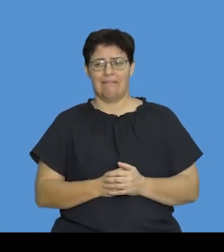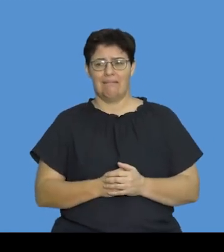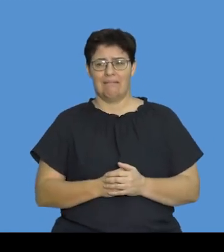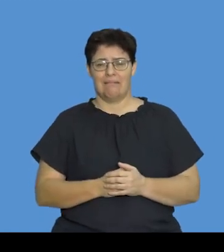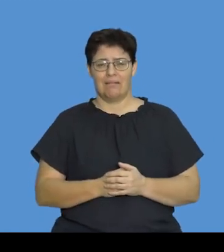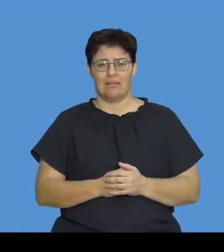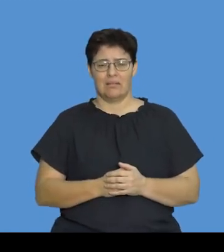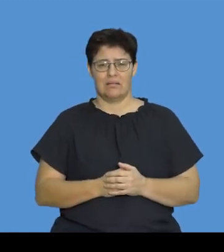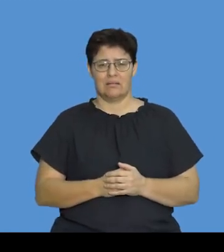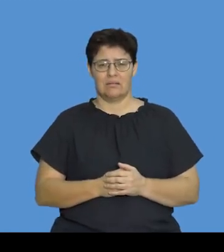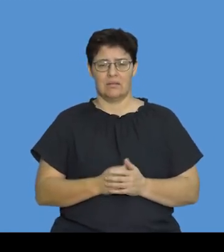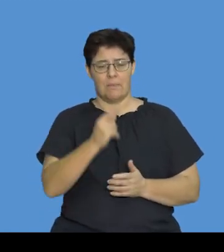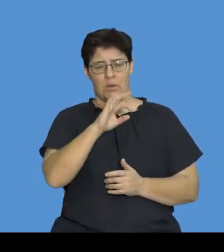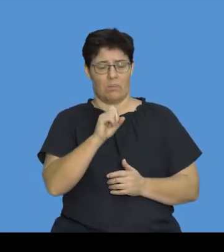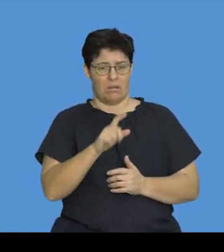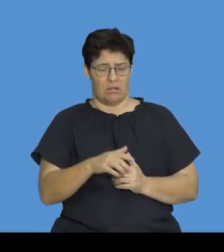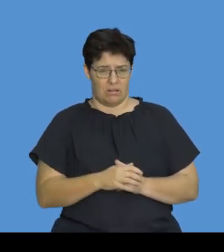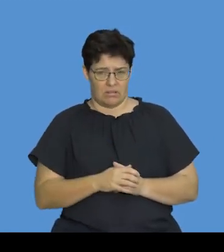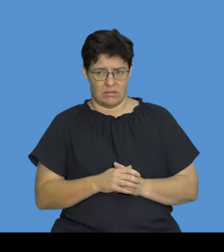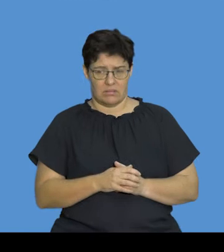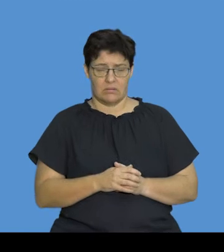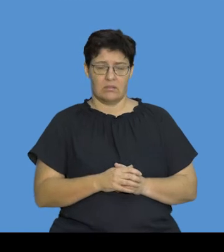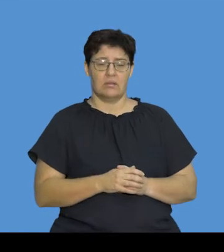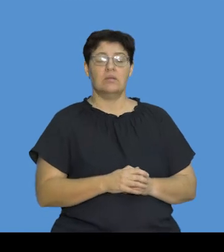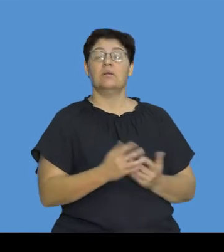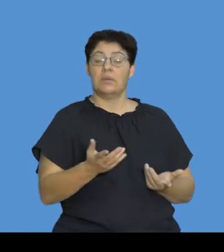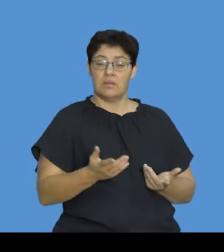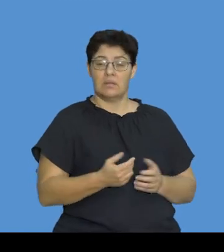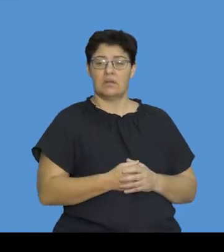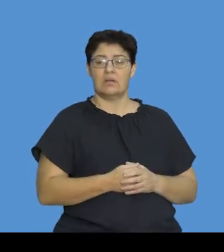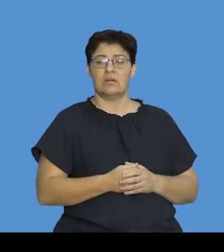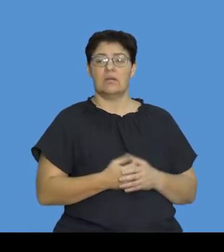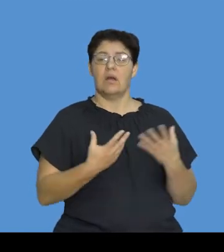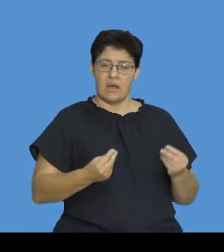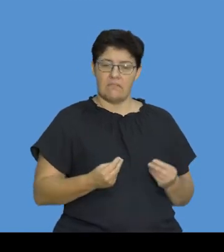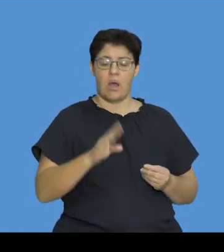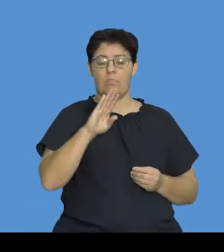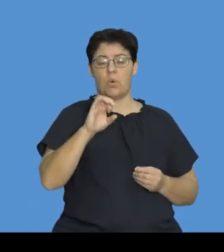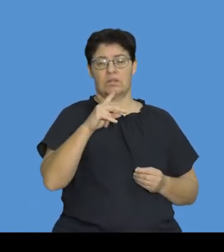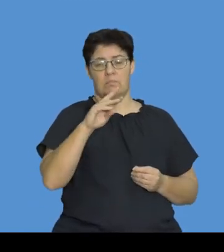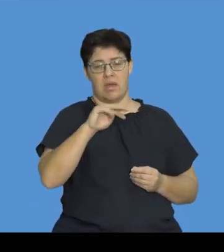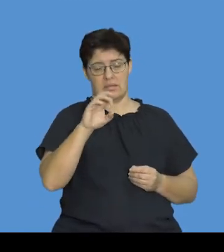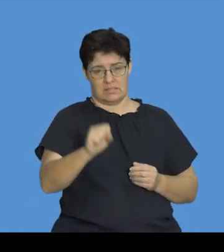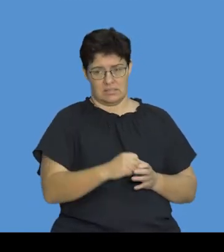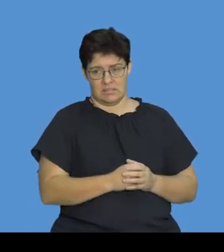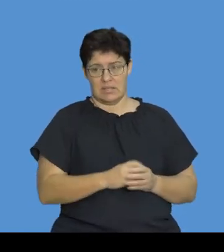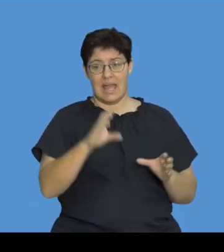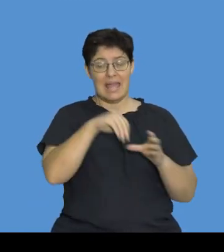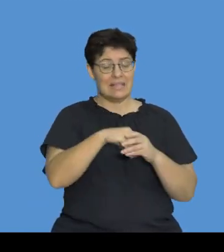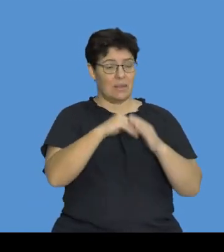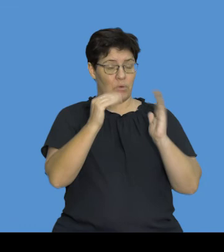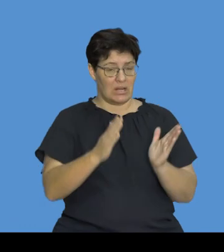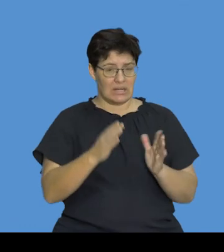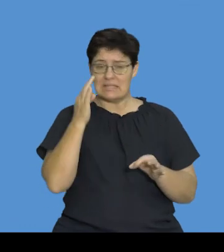another? What this is going to then need you to do is you then follow Bodmer's, right? If inside the bracket you